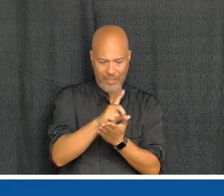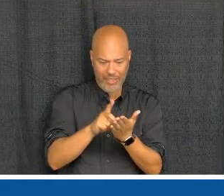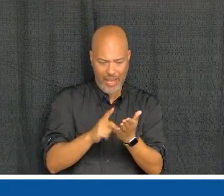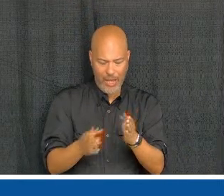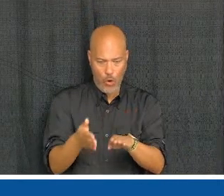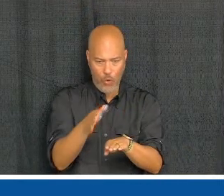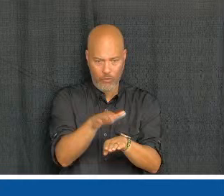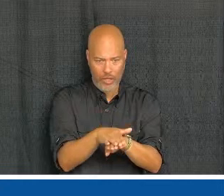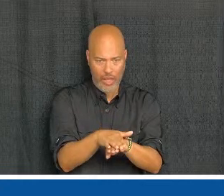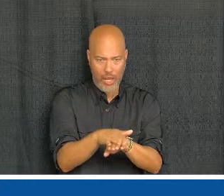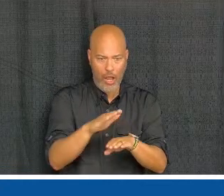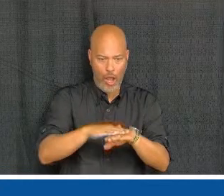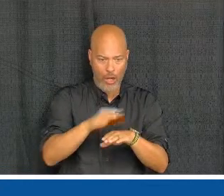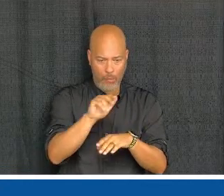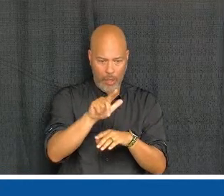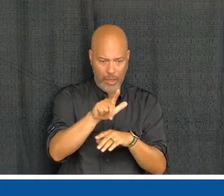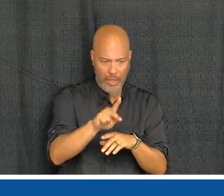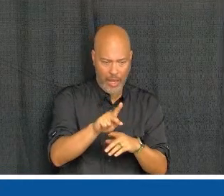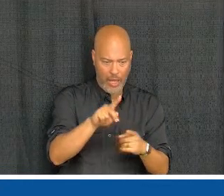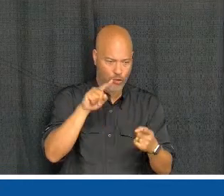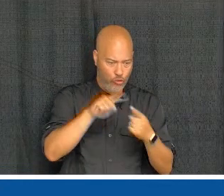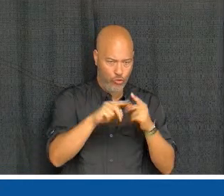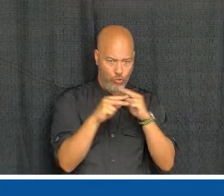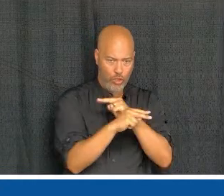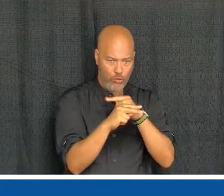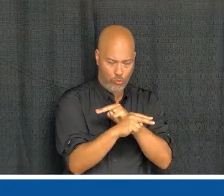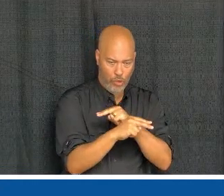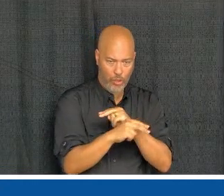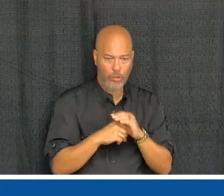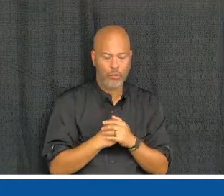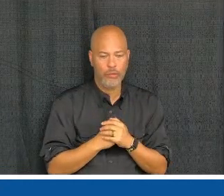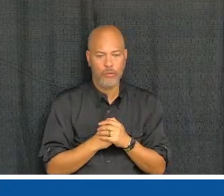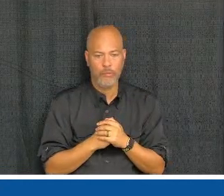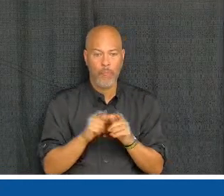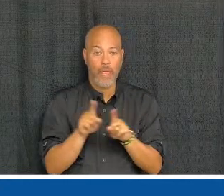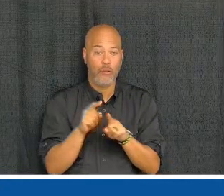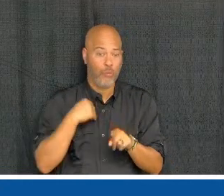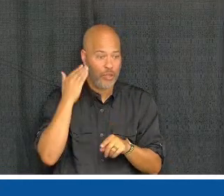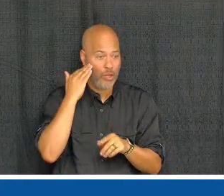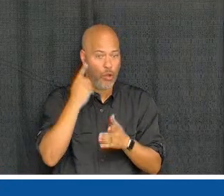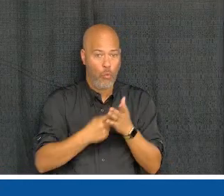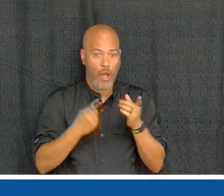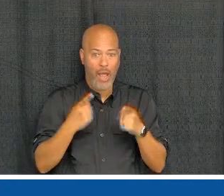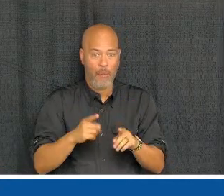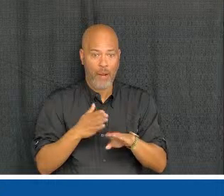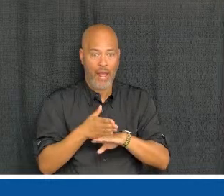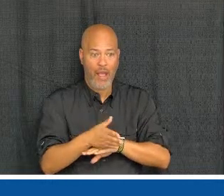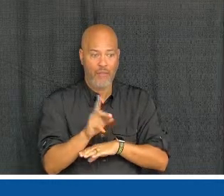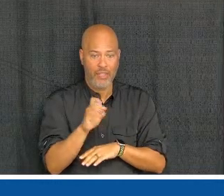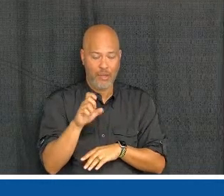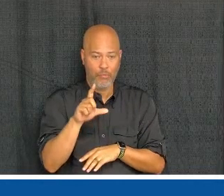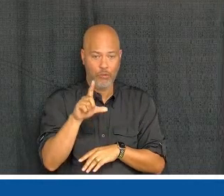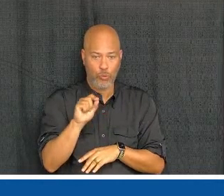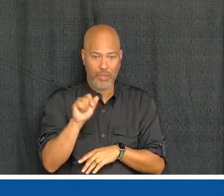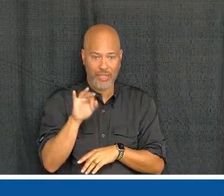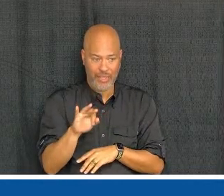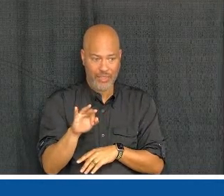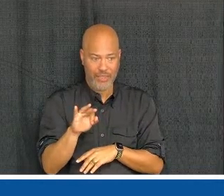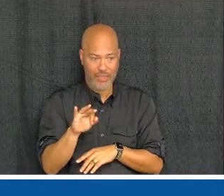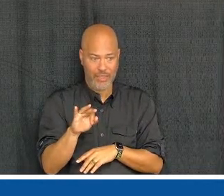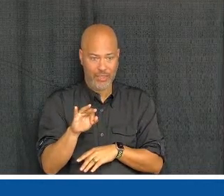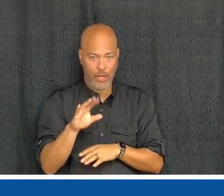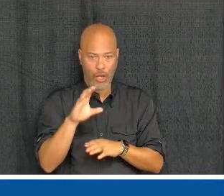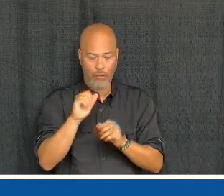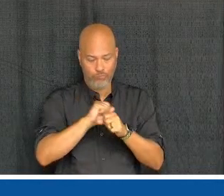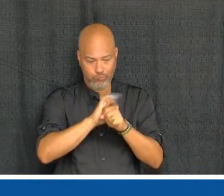overlay down MLK to the interstate. As we all know, what happened after December of 2019,